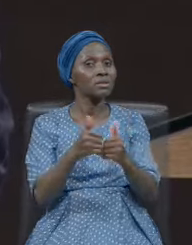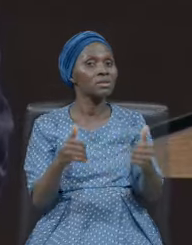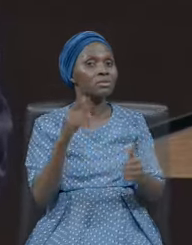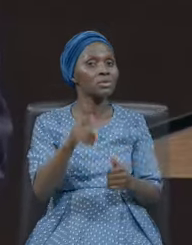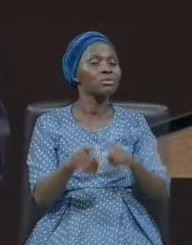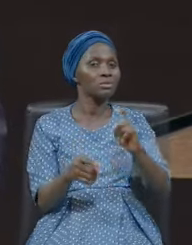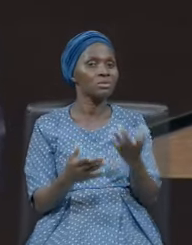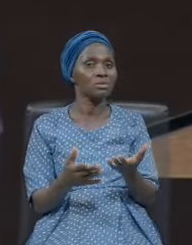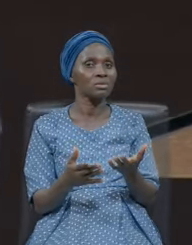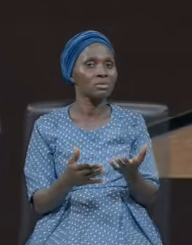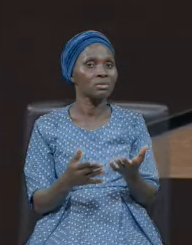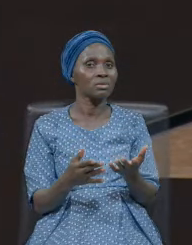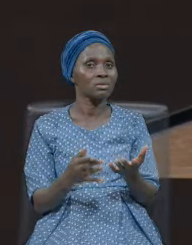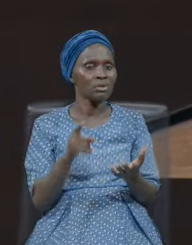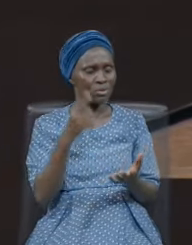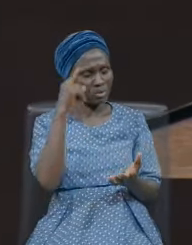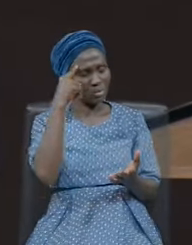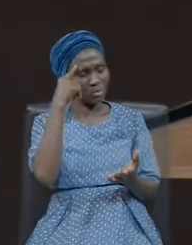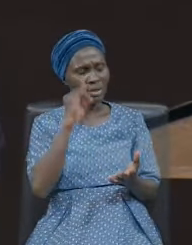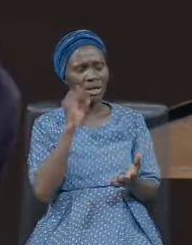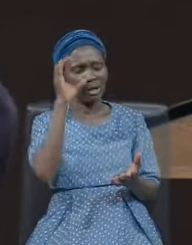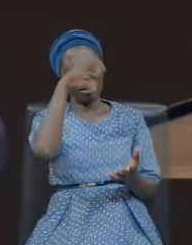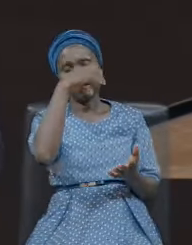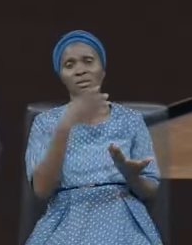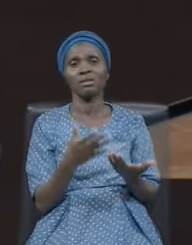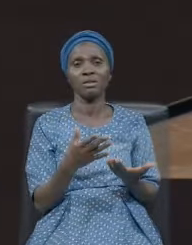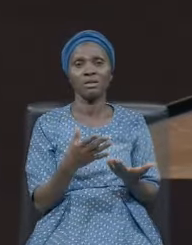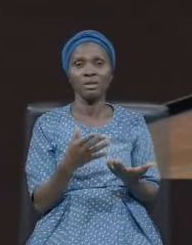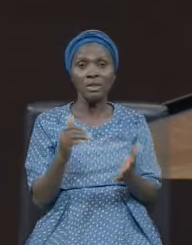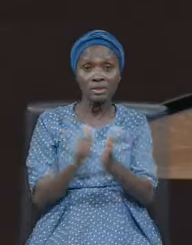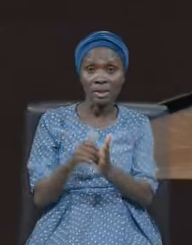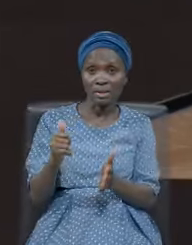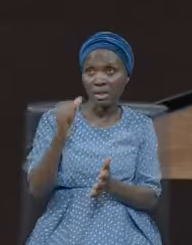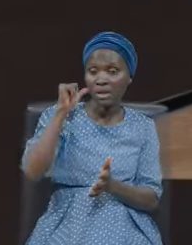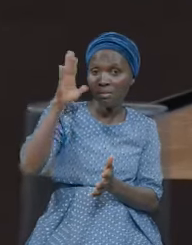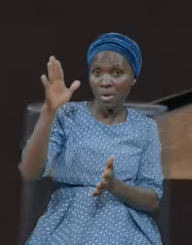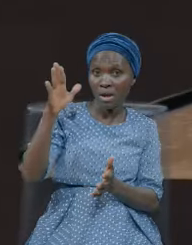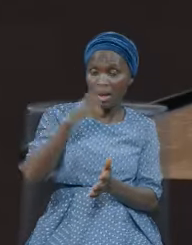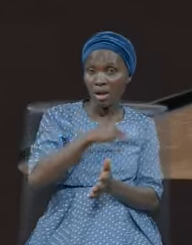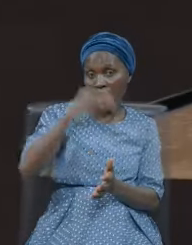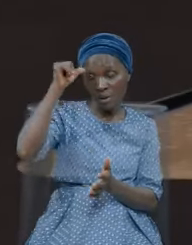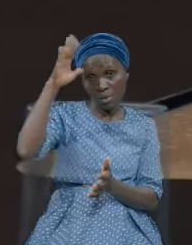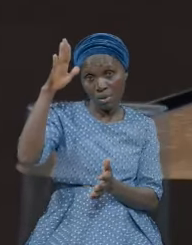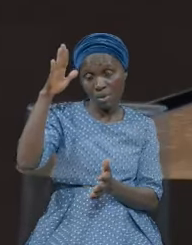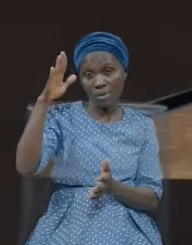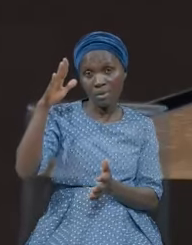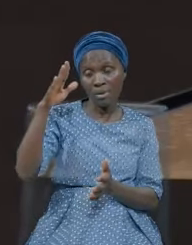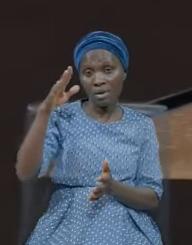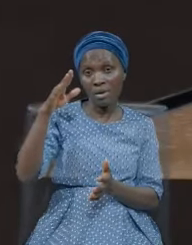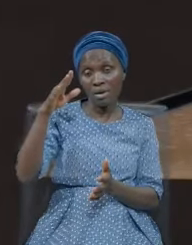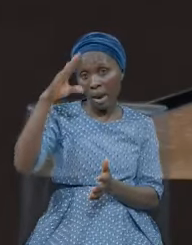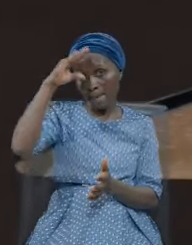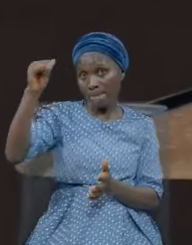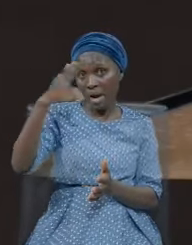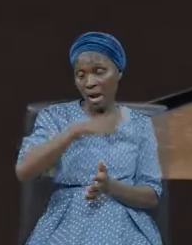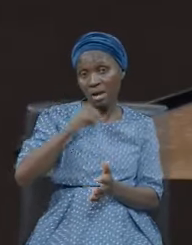That's strange. That's strange. A man and a woman, not a man and a man, a woman